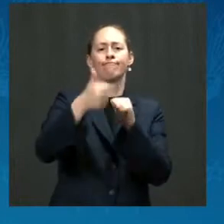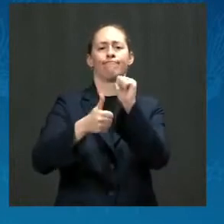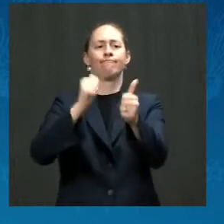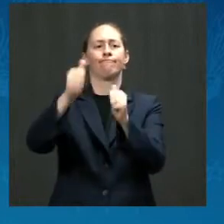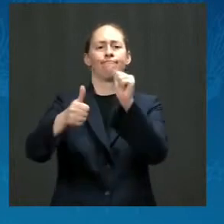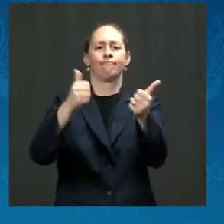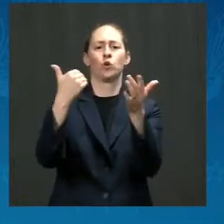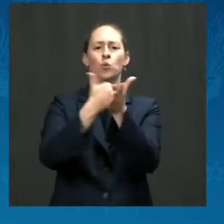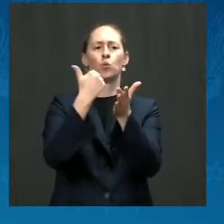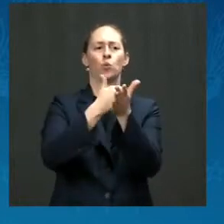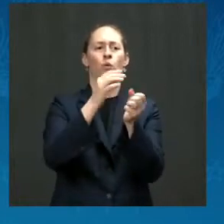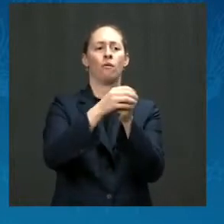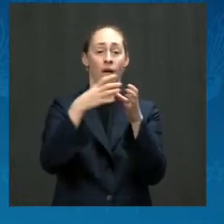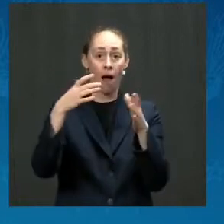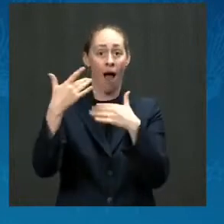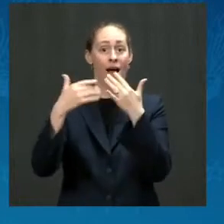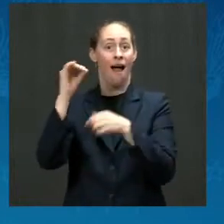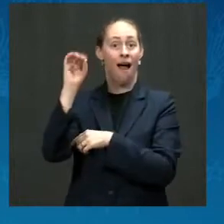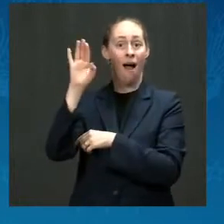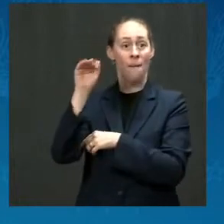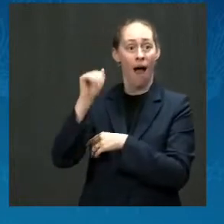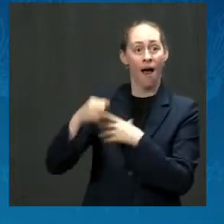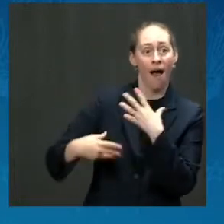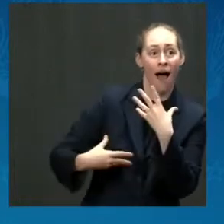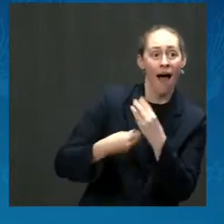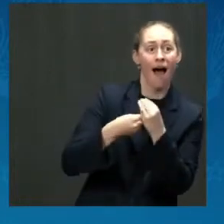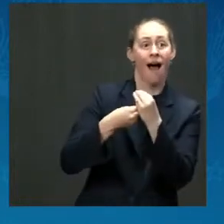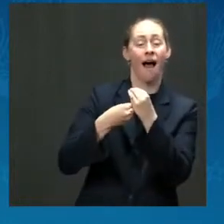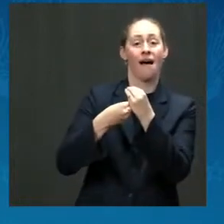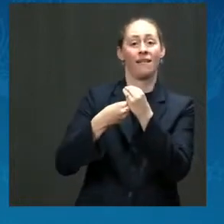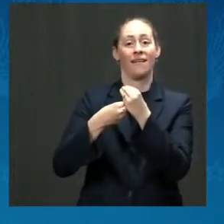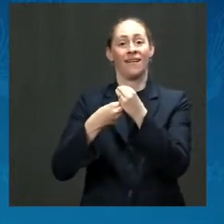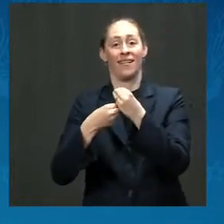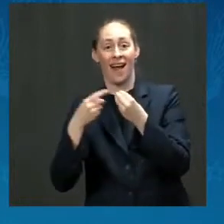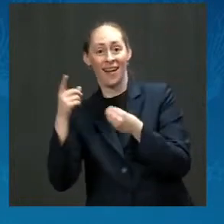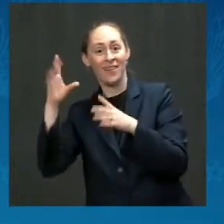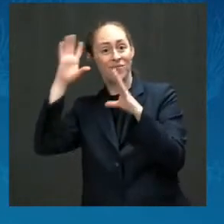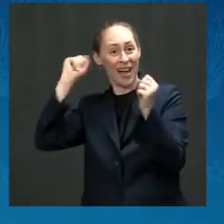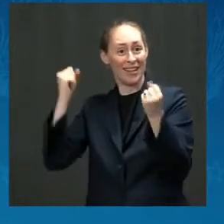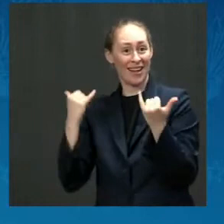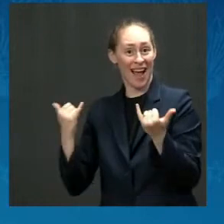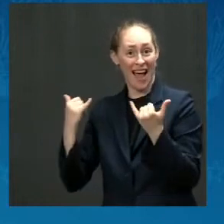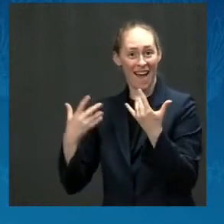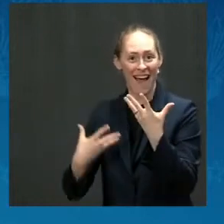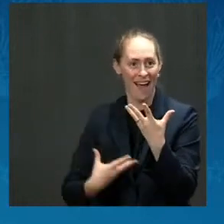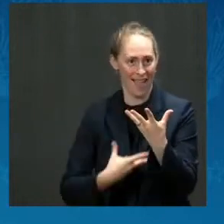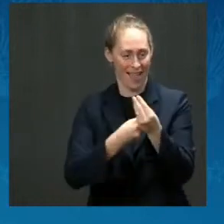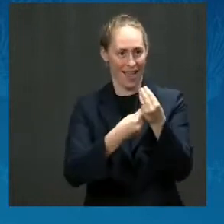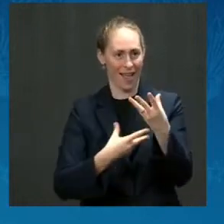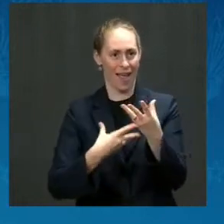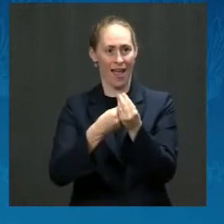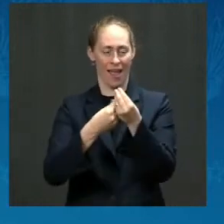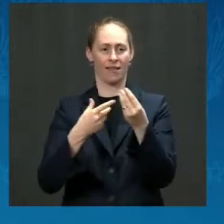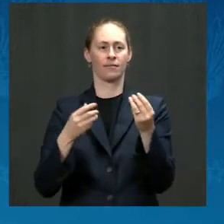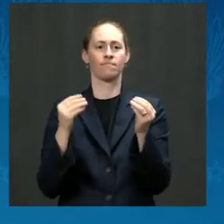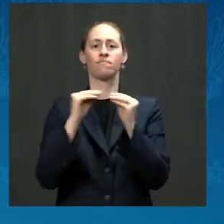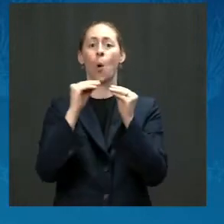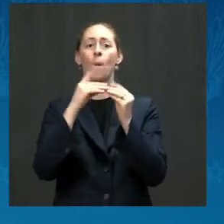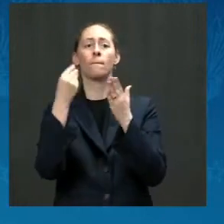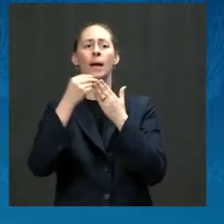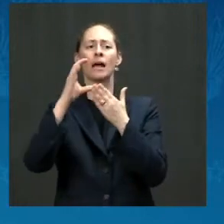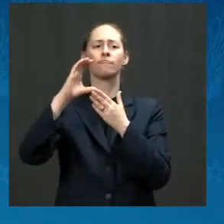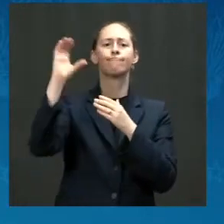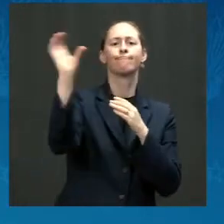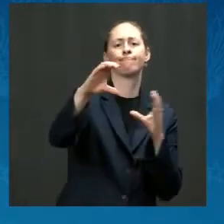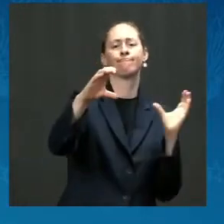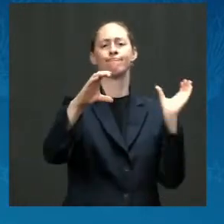Vice President Joe Biden, who increased the funding for community health centers during their administration. And now